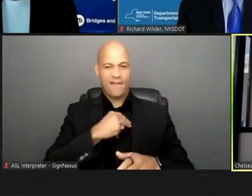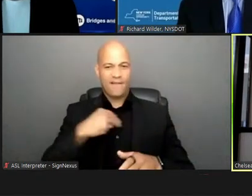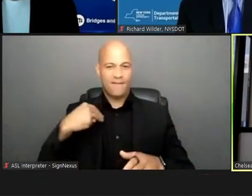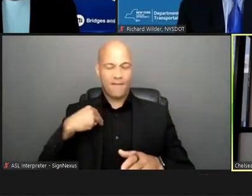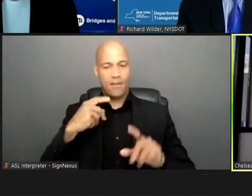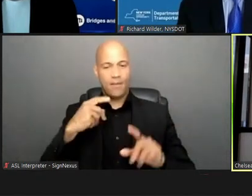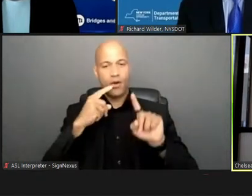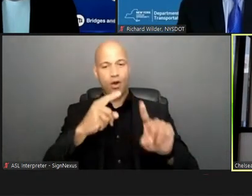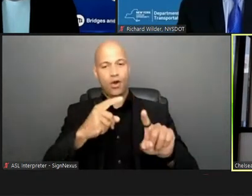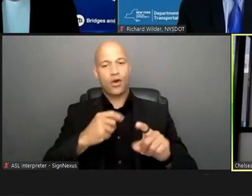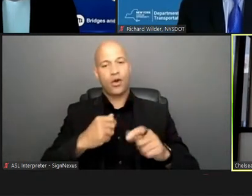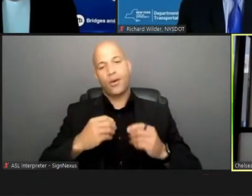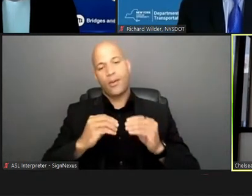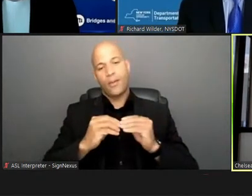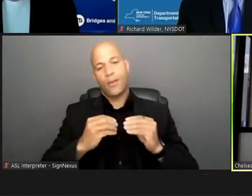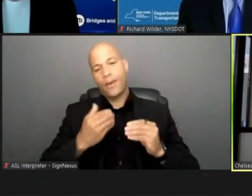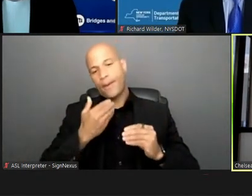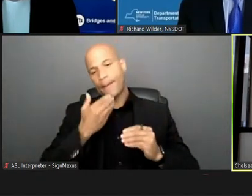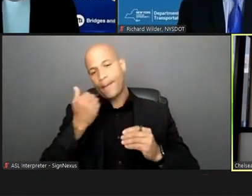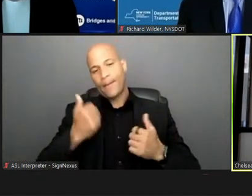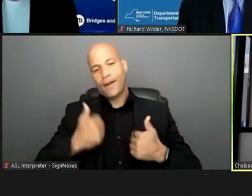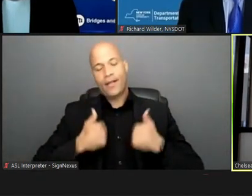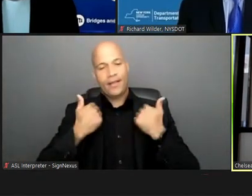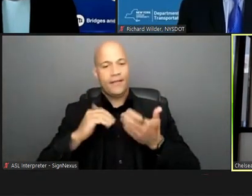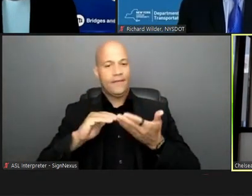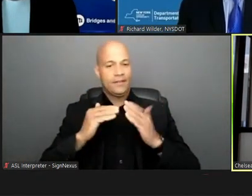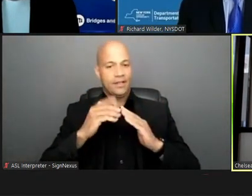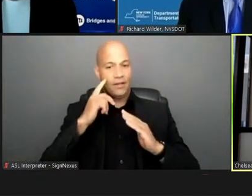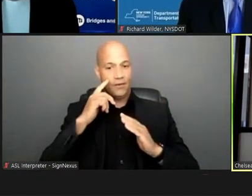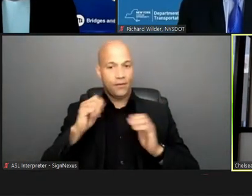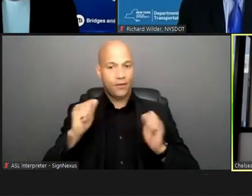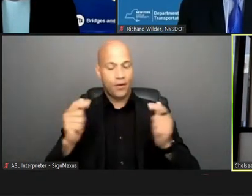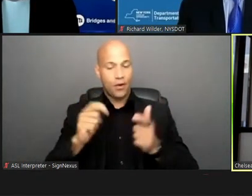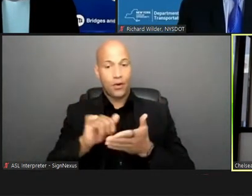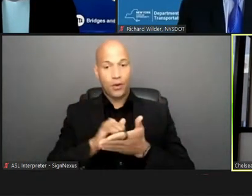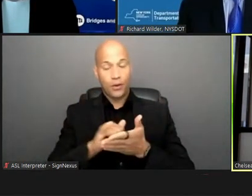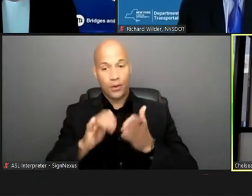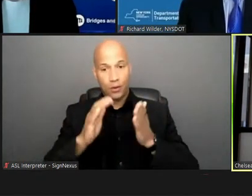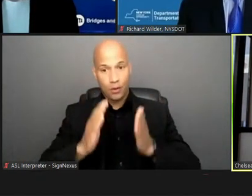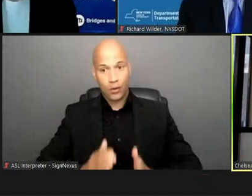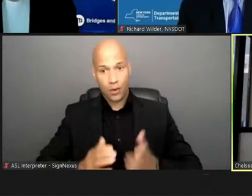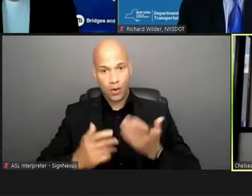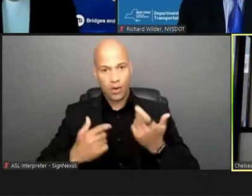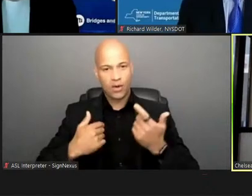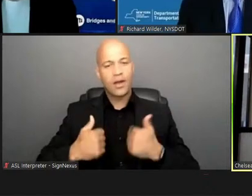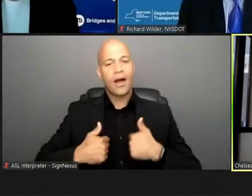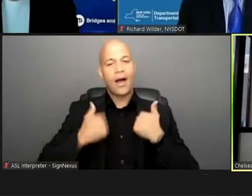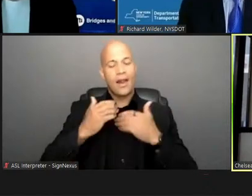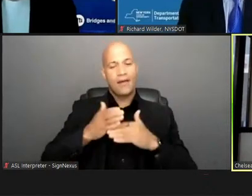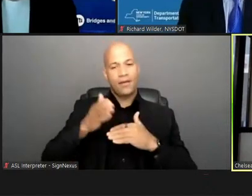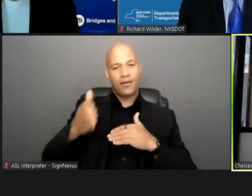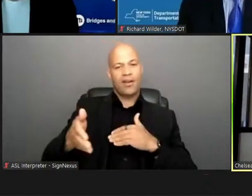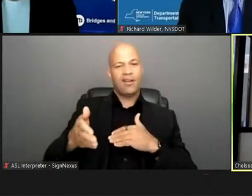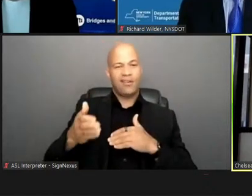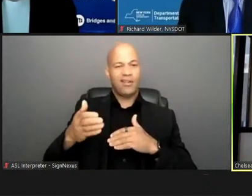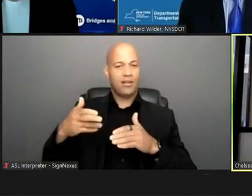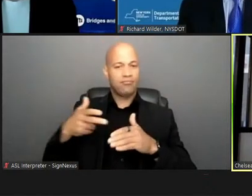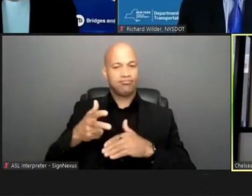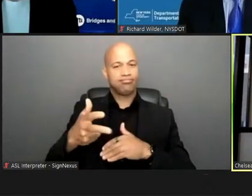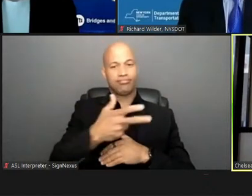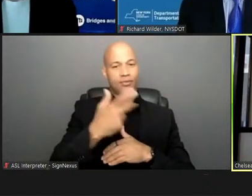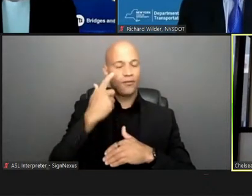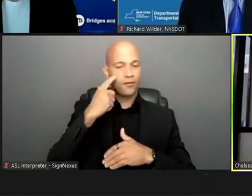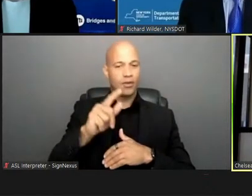City for all New Yorkers I'm also a resident of Brooklyn's 17th Street and I live directly across from an on-ramp to the prospect